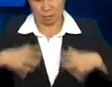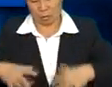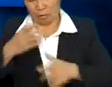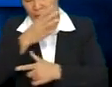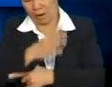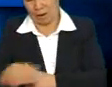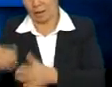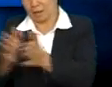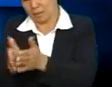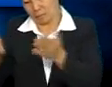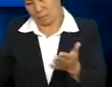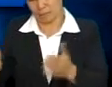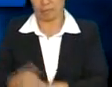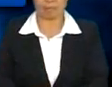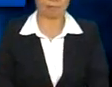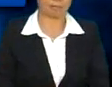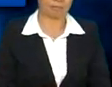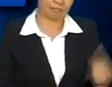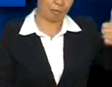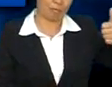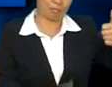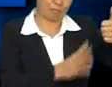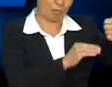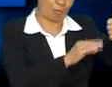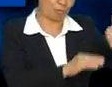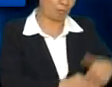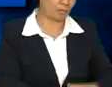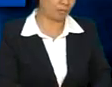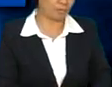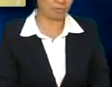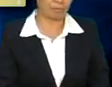cloth and the newspaper.